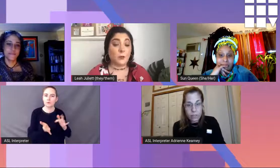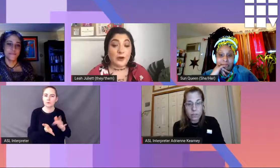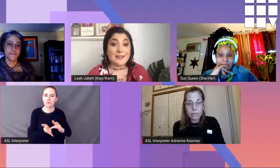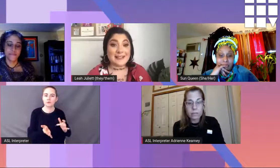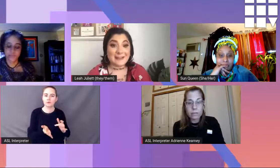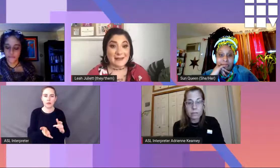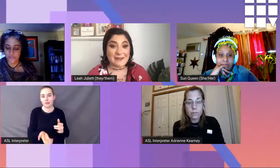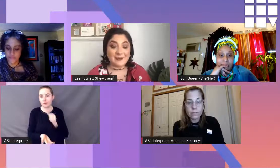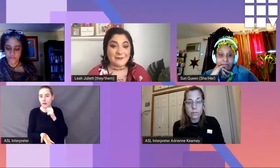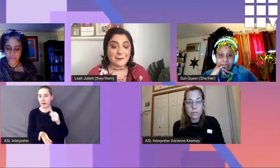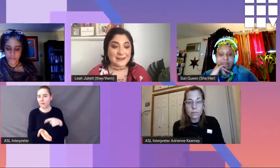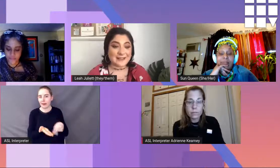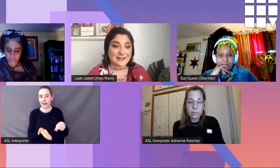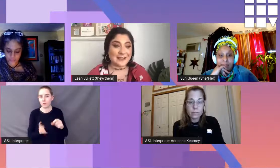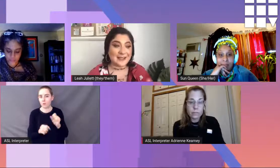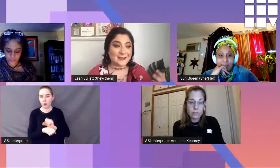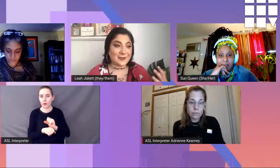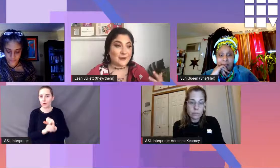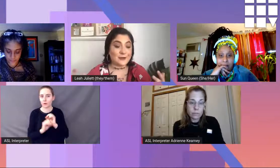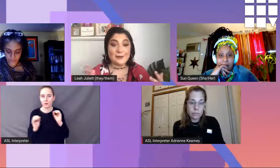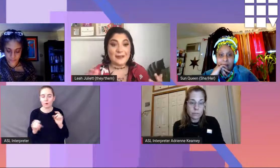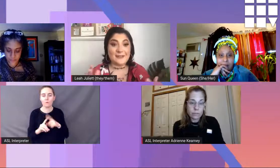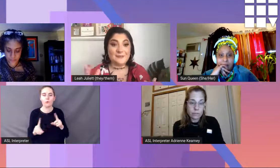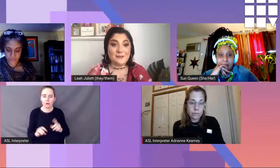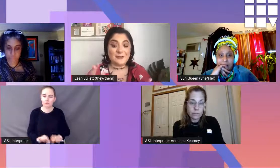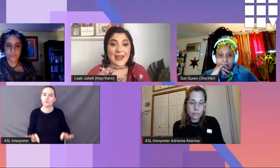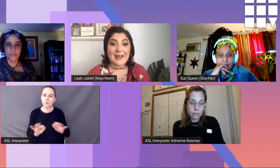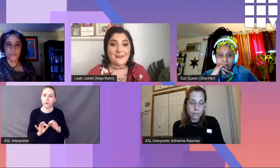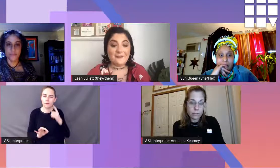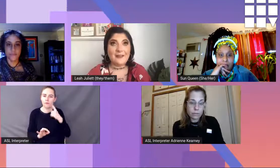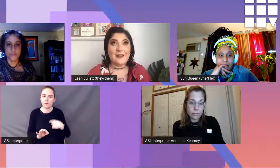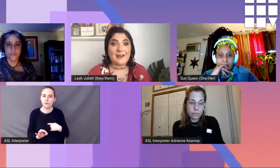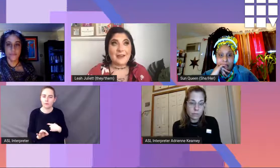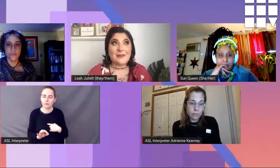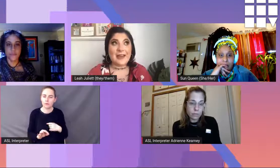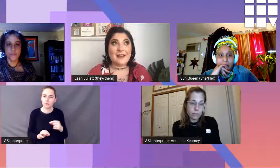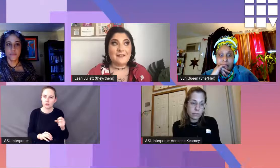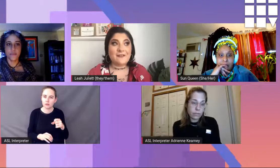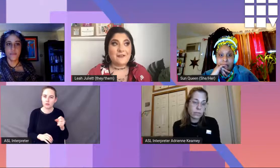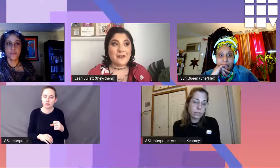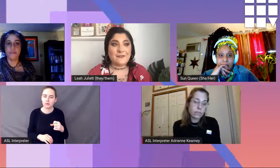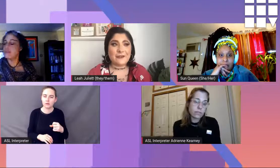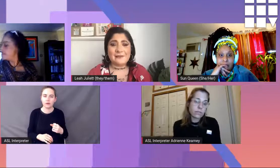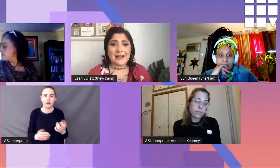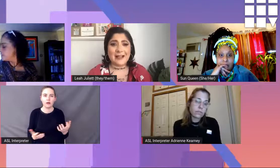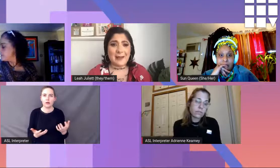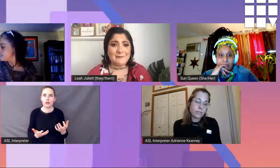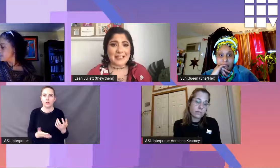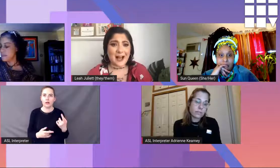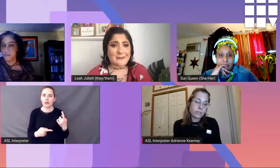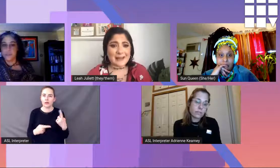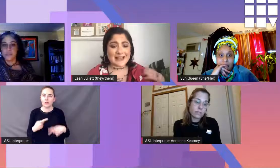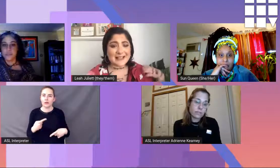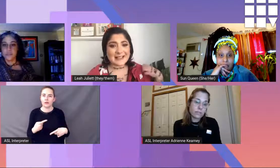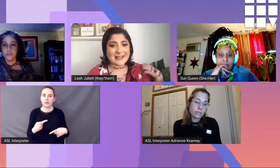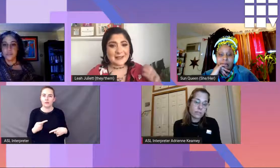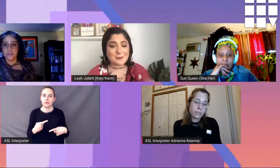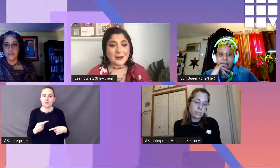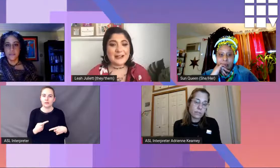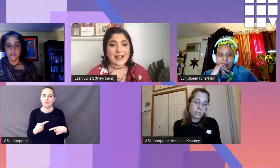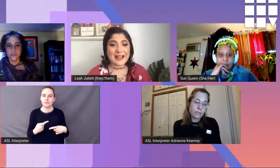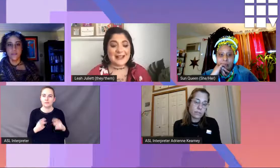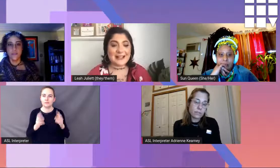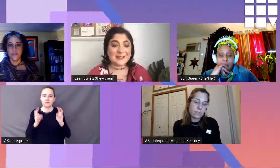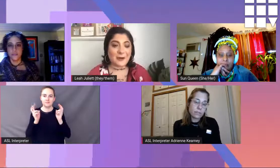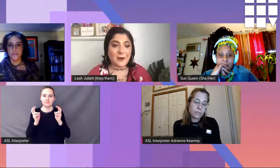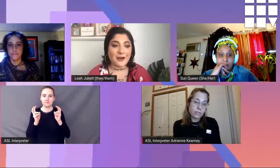it feels worth it to me. But of course, you can't you can't fill from an empty cup, I guess is the